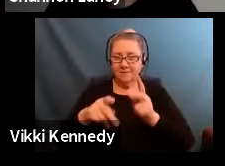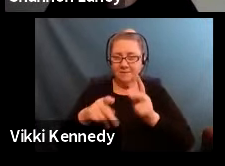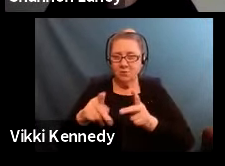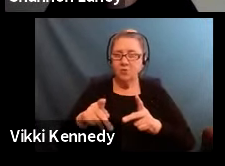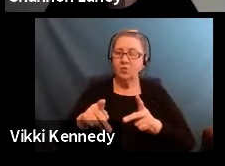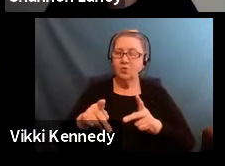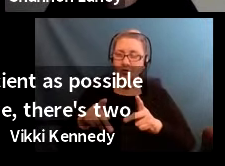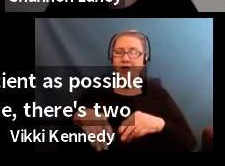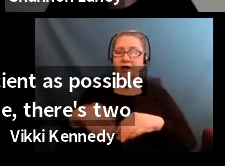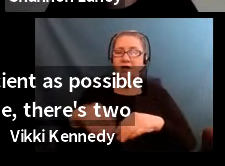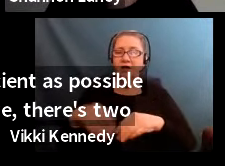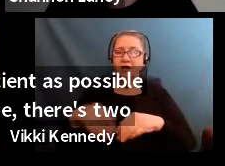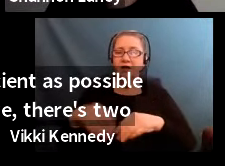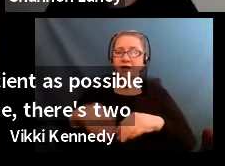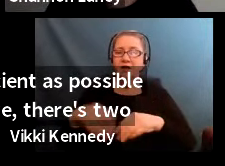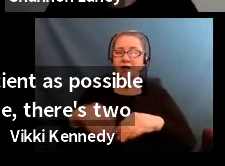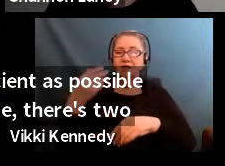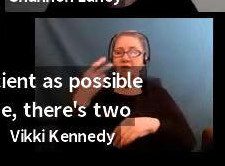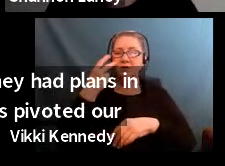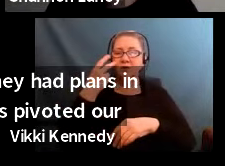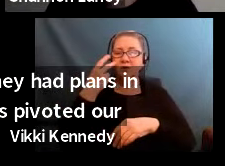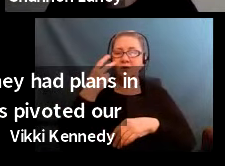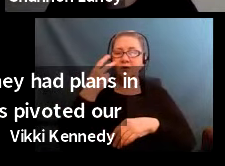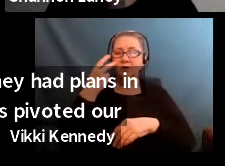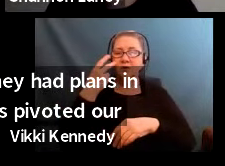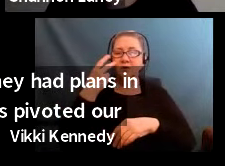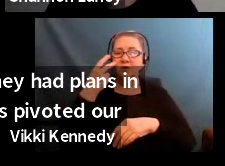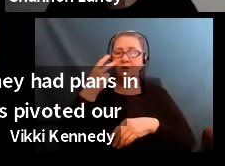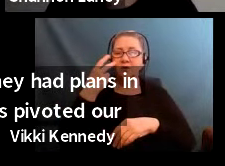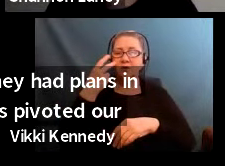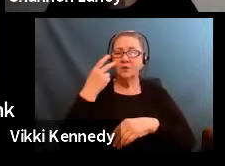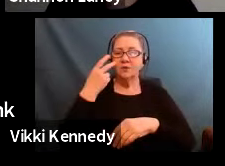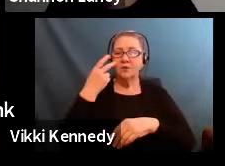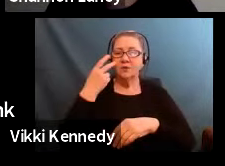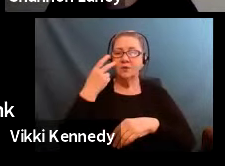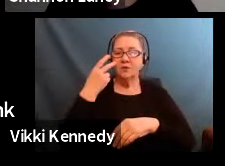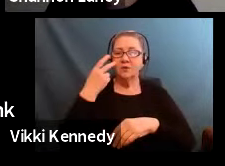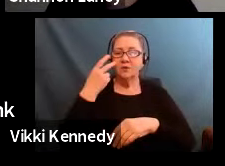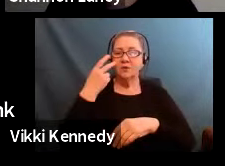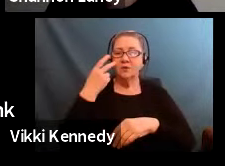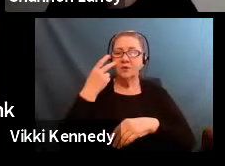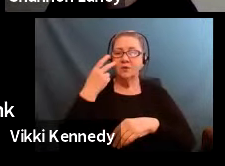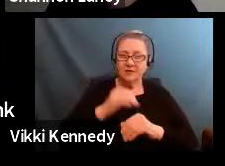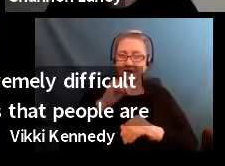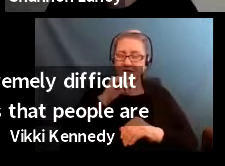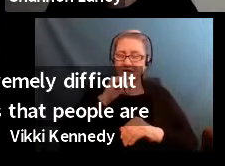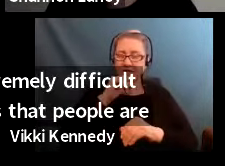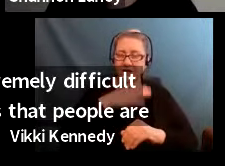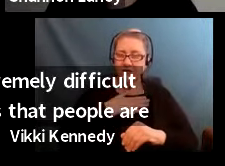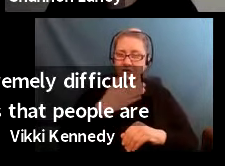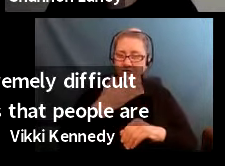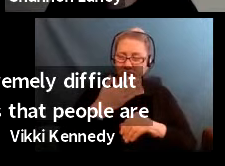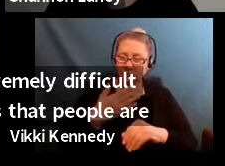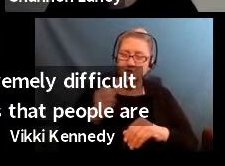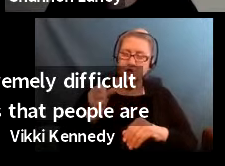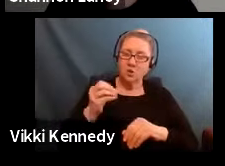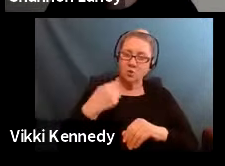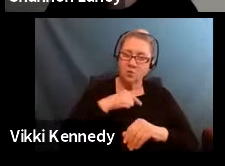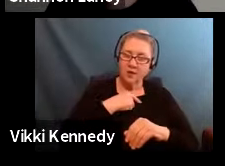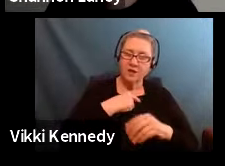as well around hesitancy. So we want to work with all of you on that part as well to improve our uptake in the various communities. I do think as we look